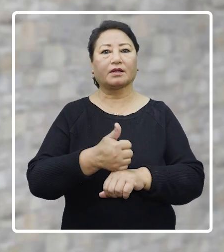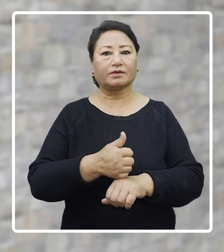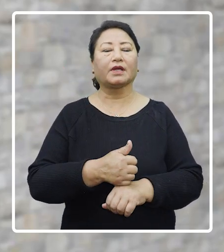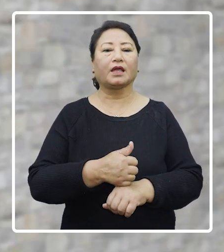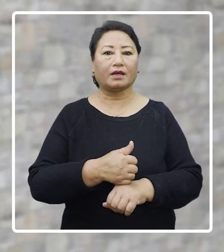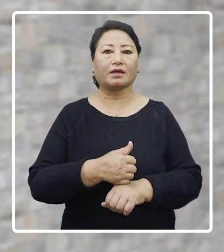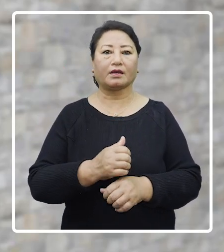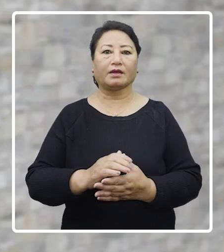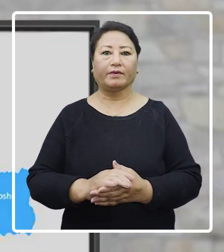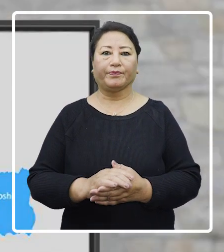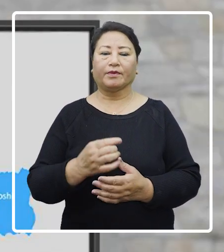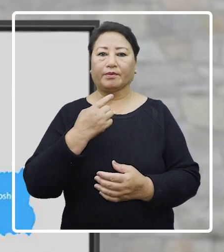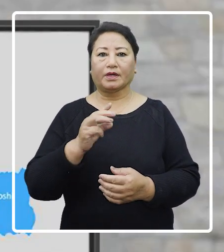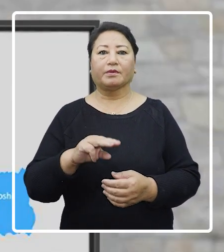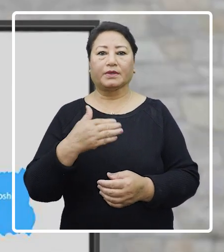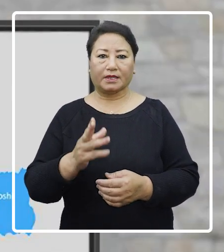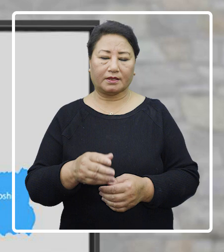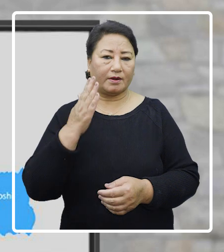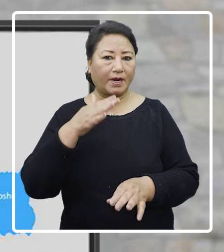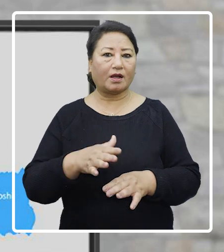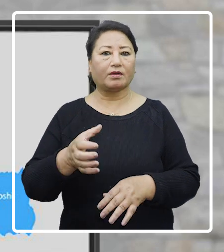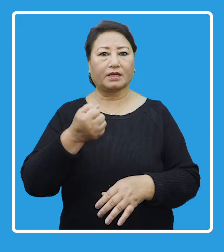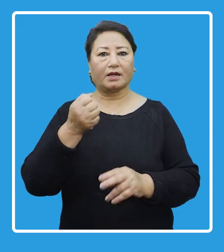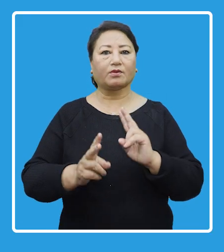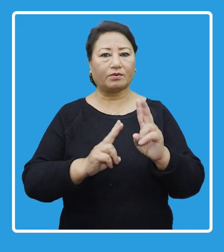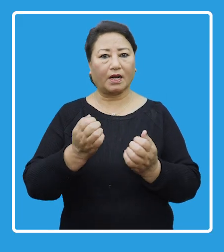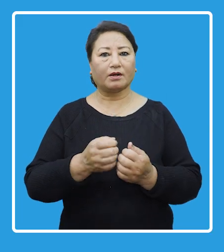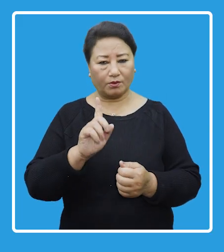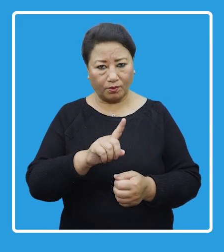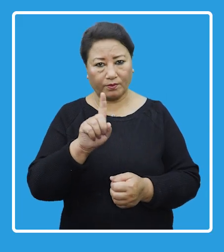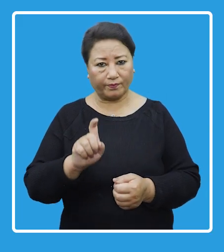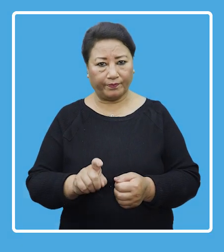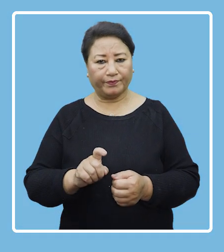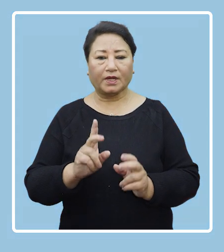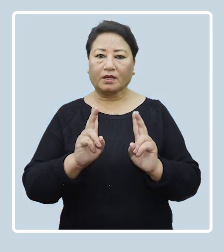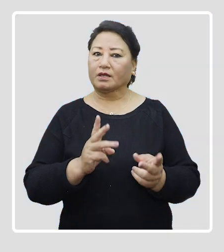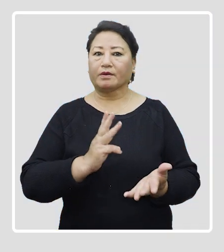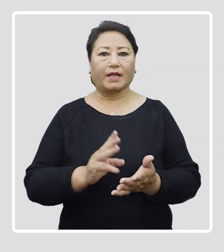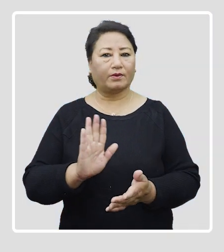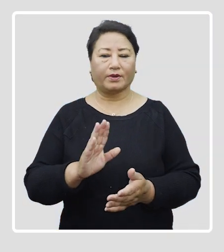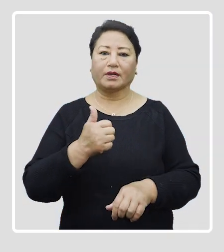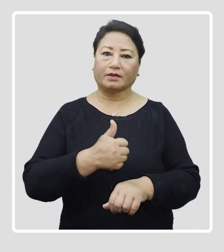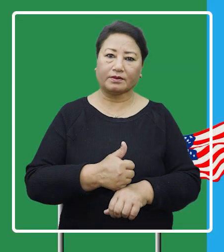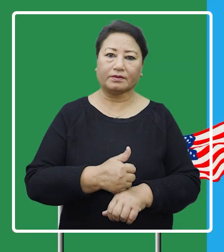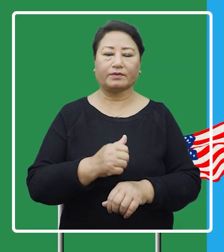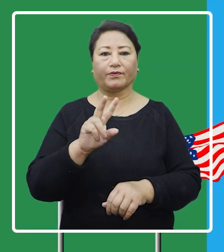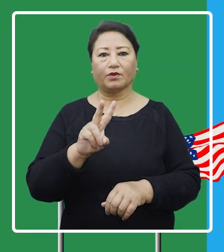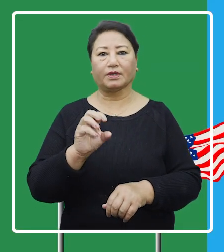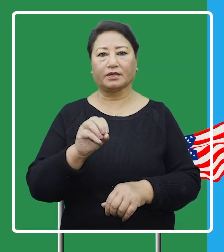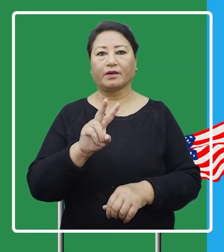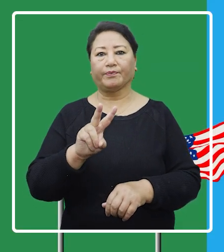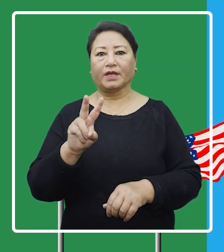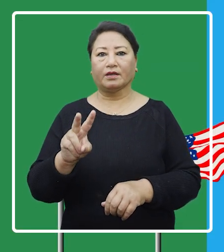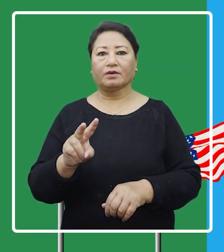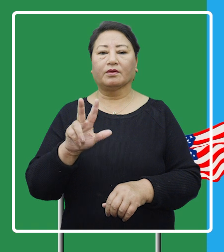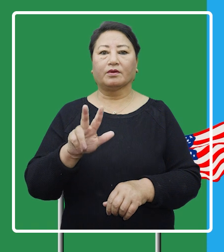about women's rights, doesn't it? Yes, but it is beyond this. In the 82nd General Assembly in 2022, the CEDAW